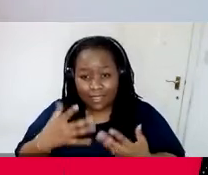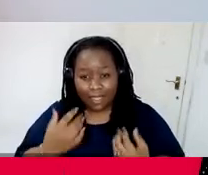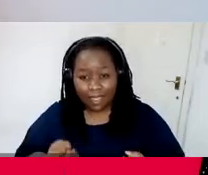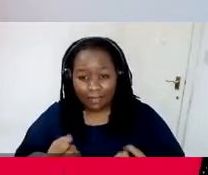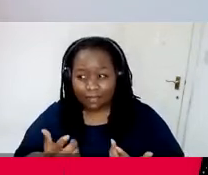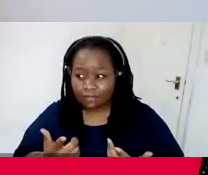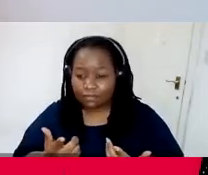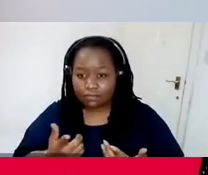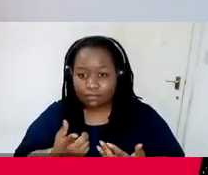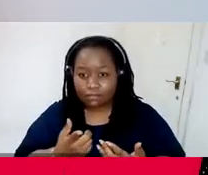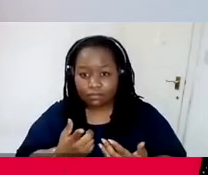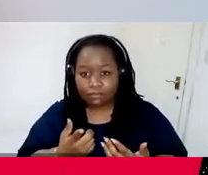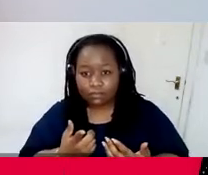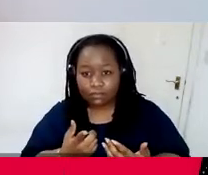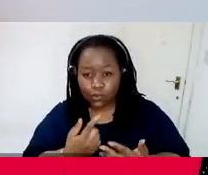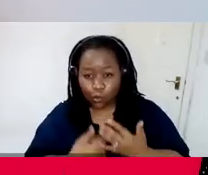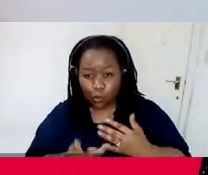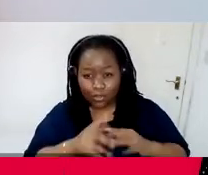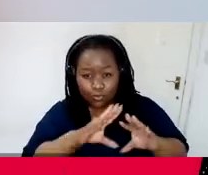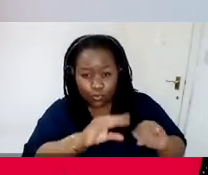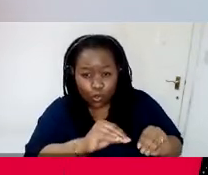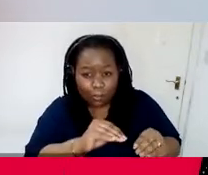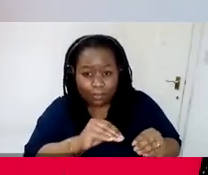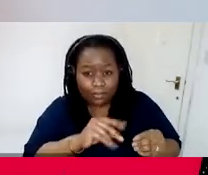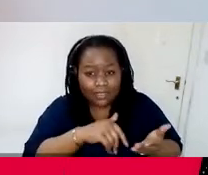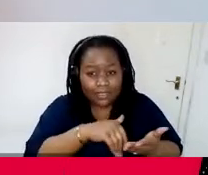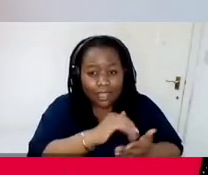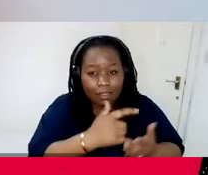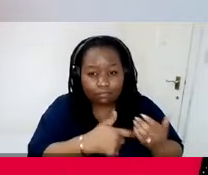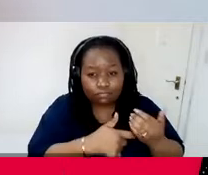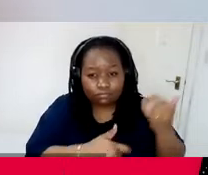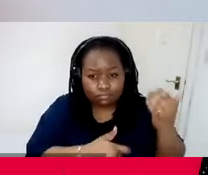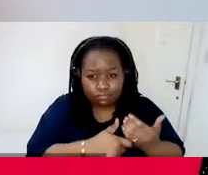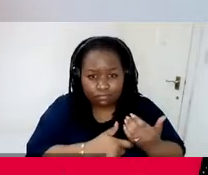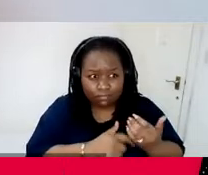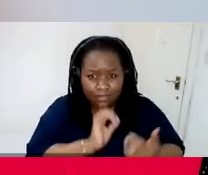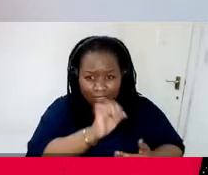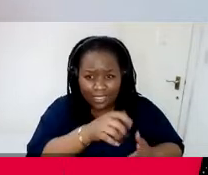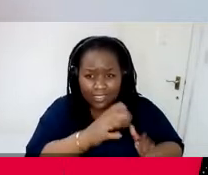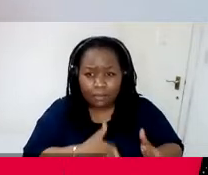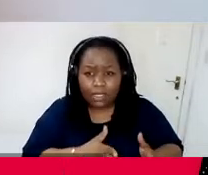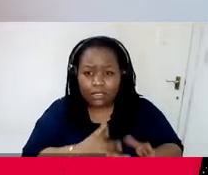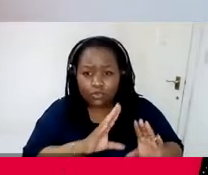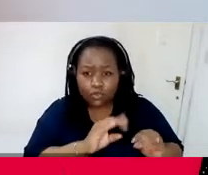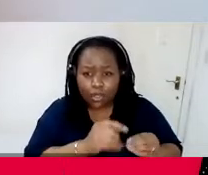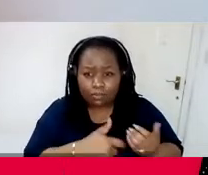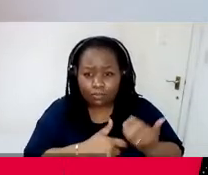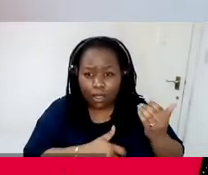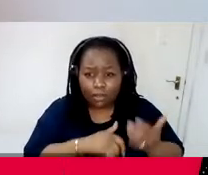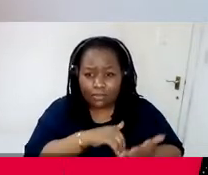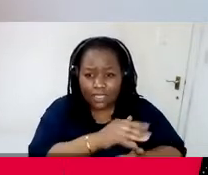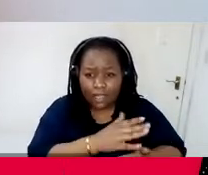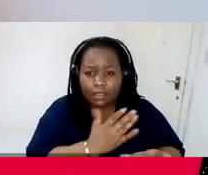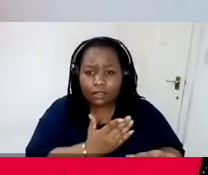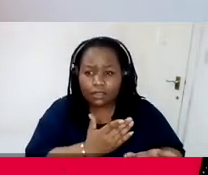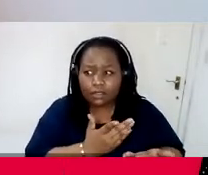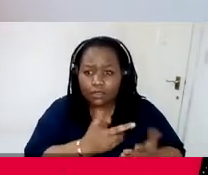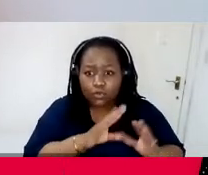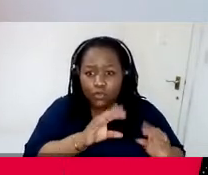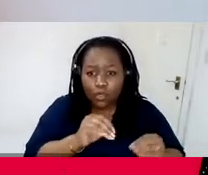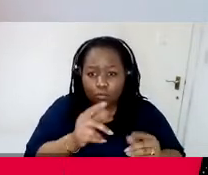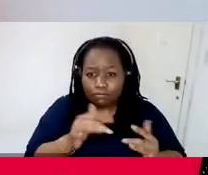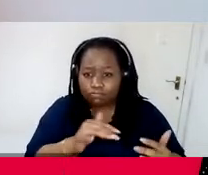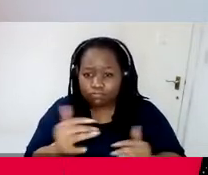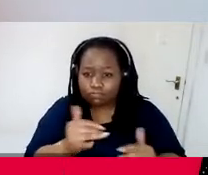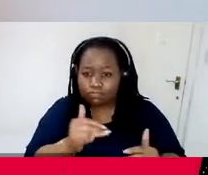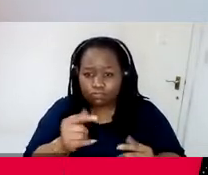not only to stop the arms sales. Ending the arms sales is one thing that the states can do to stop fueling the armed conflict,